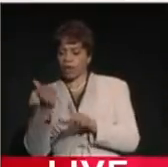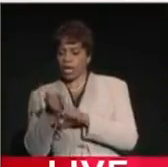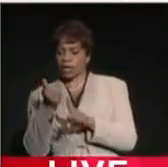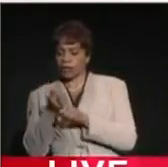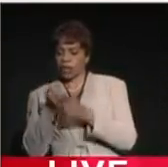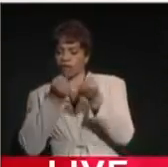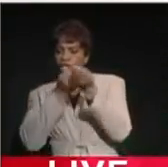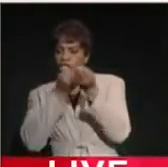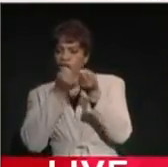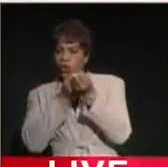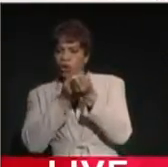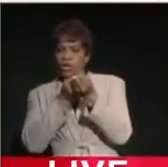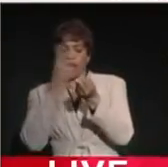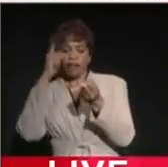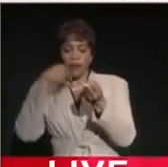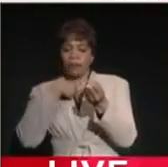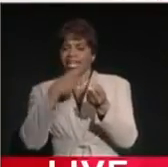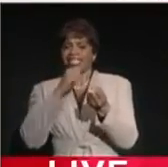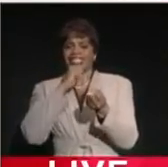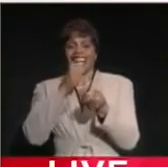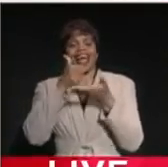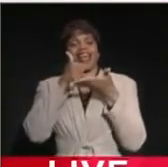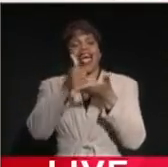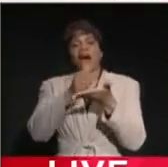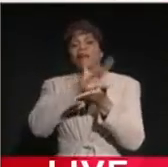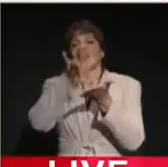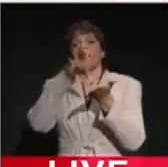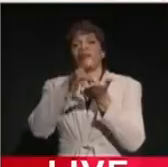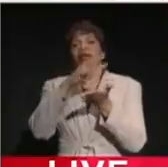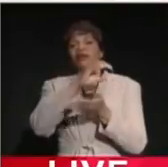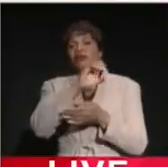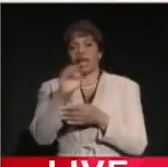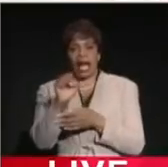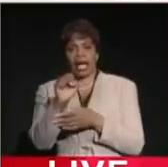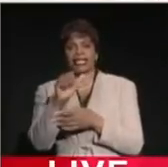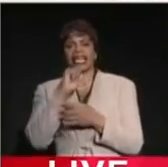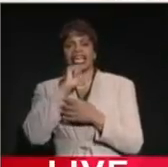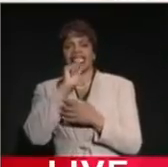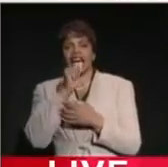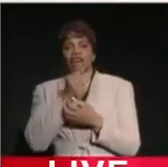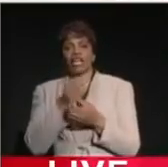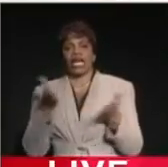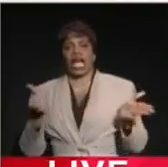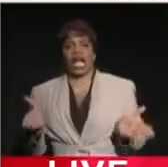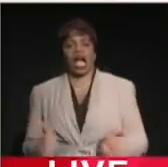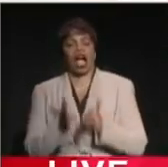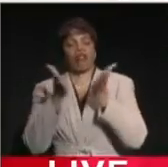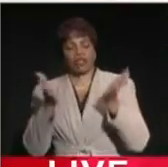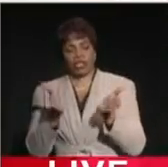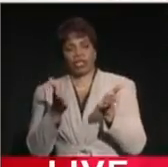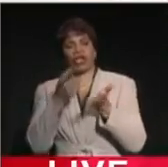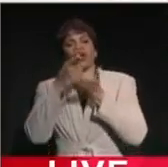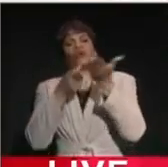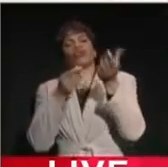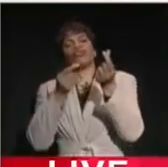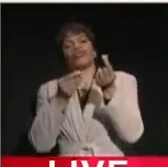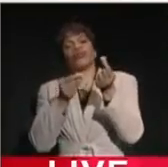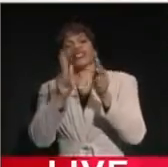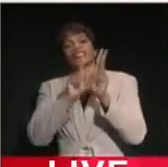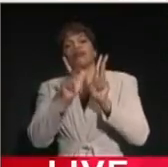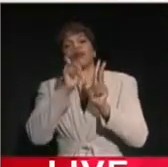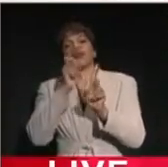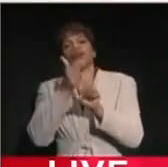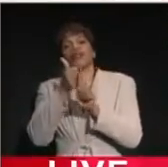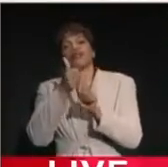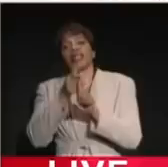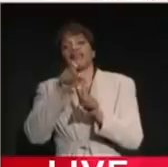helping the middle class. That is not building up the middle class. That is hurting the very people who need the gas tax relief